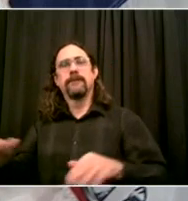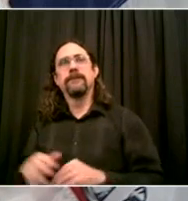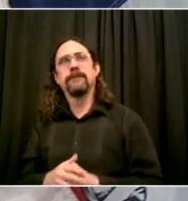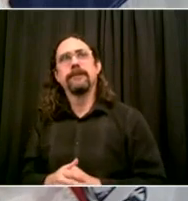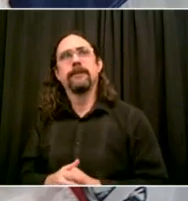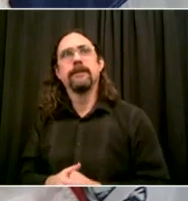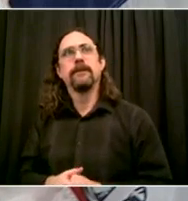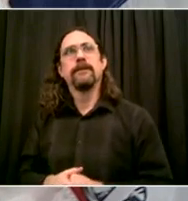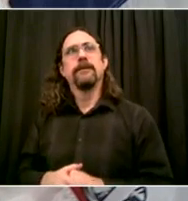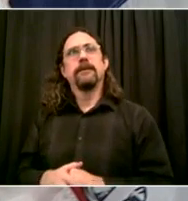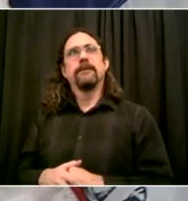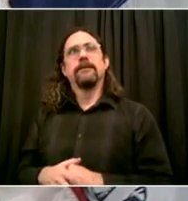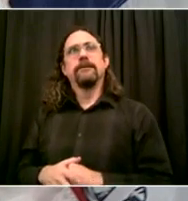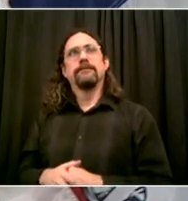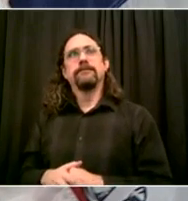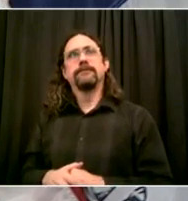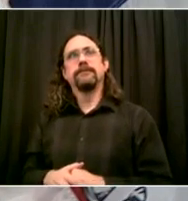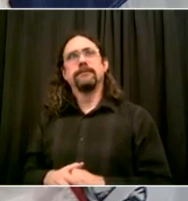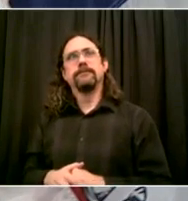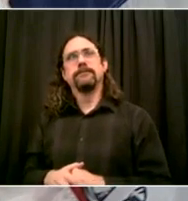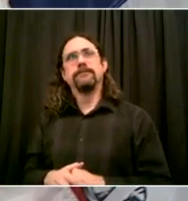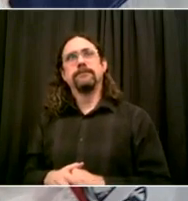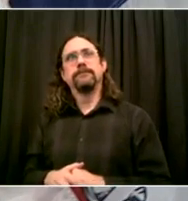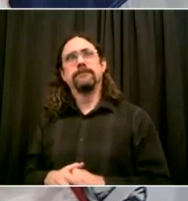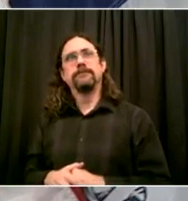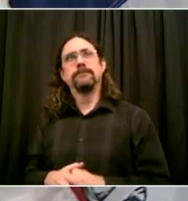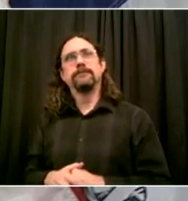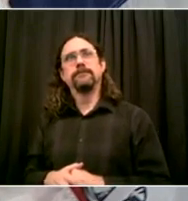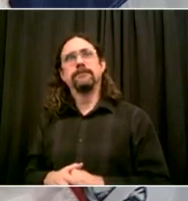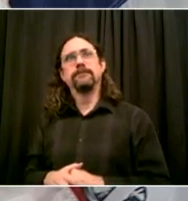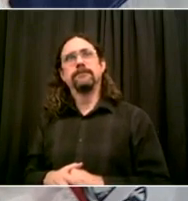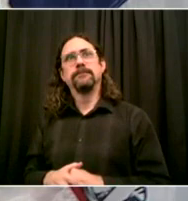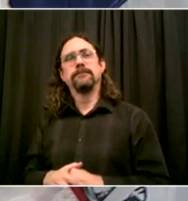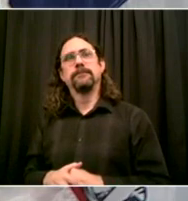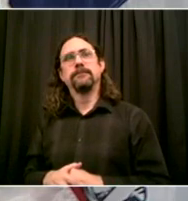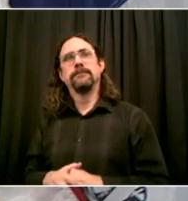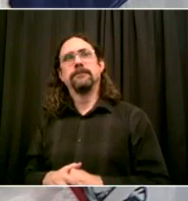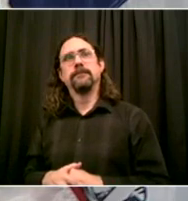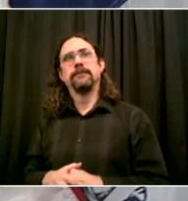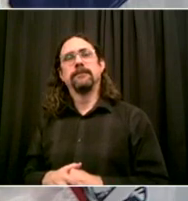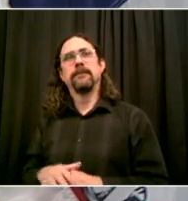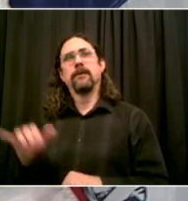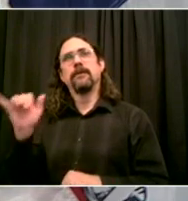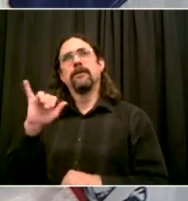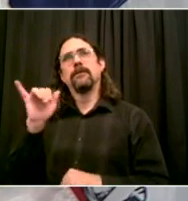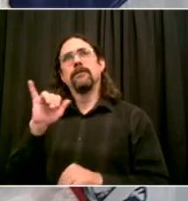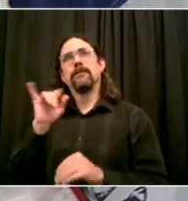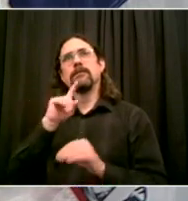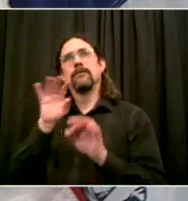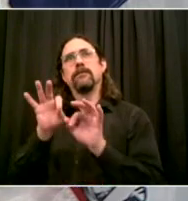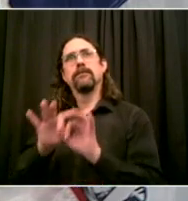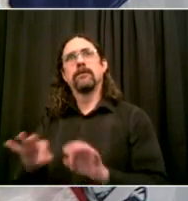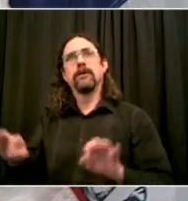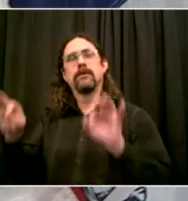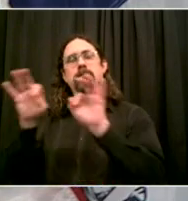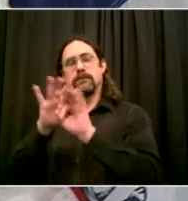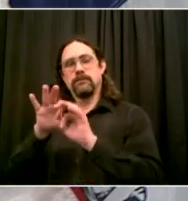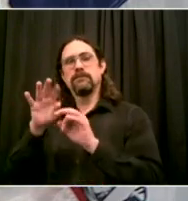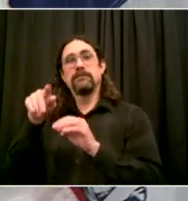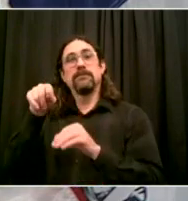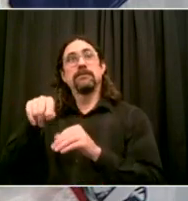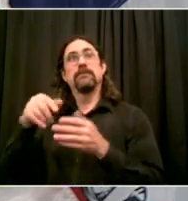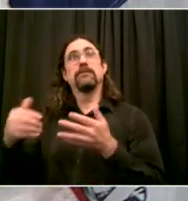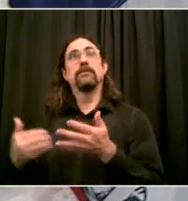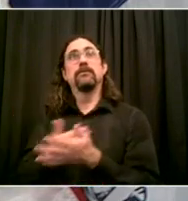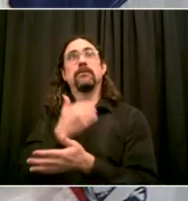is important, I think, to lay out the danger in terms of new restrictions, because I think it will make it very visual, very real to people